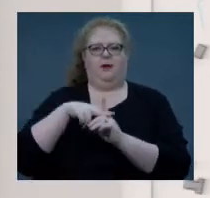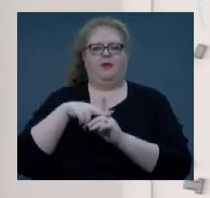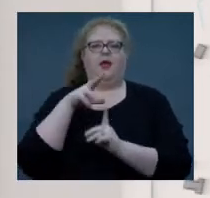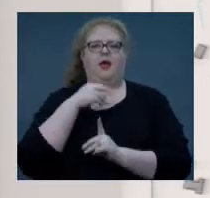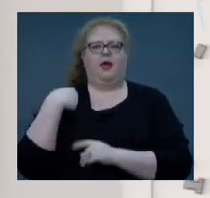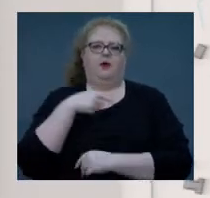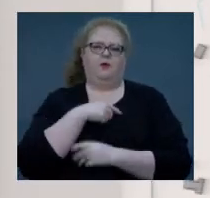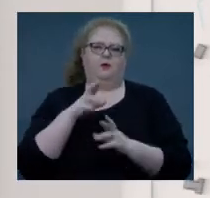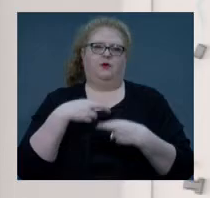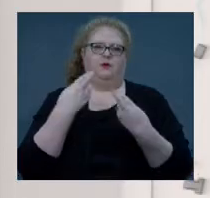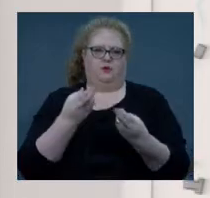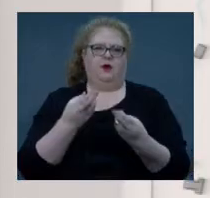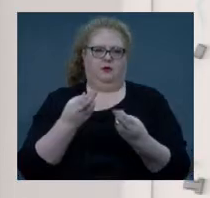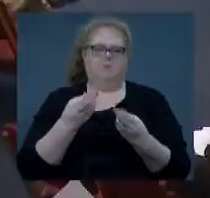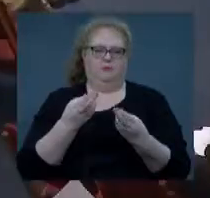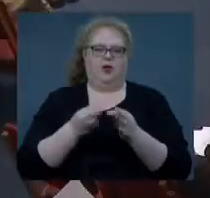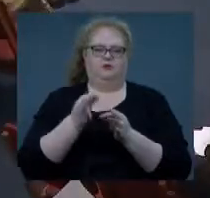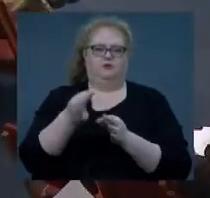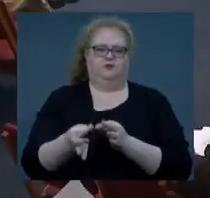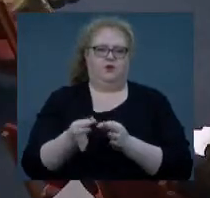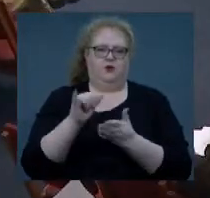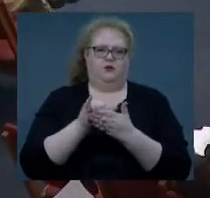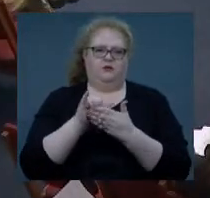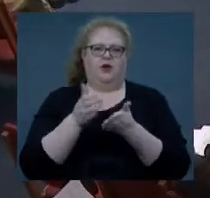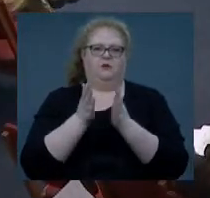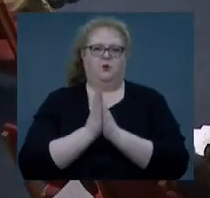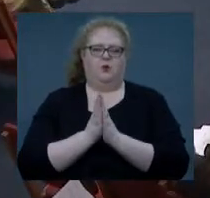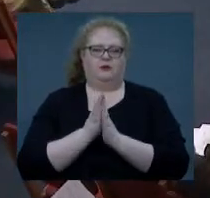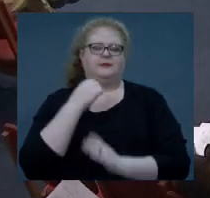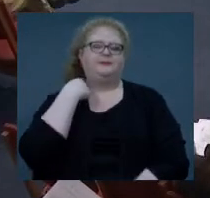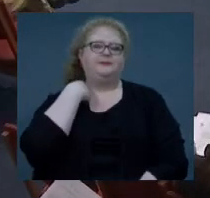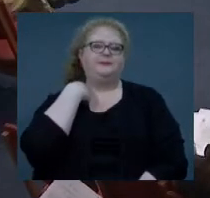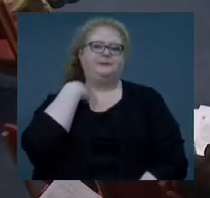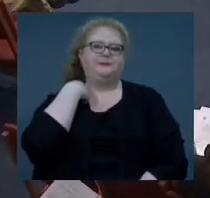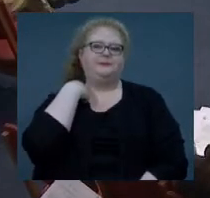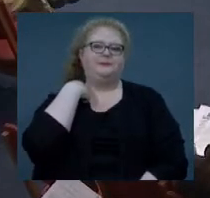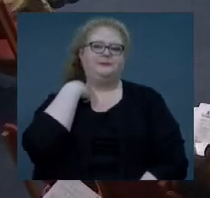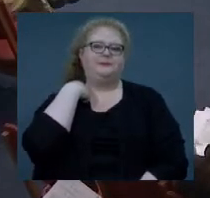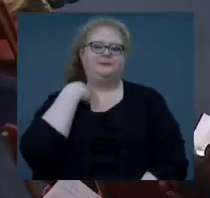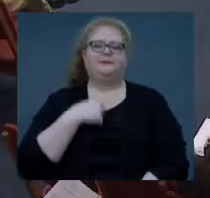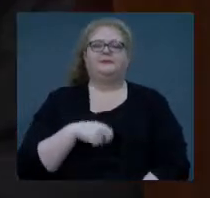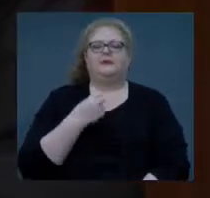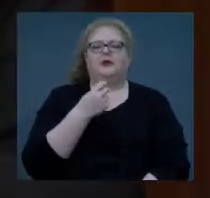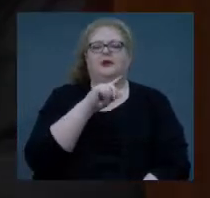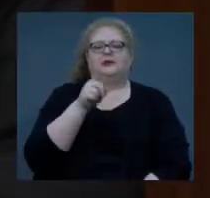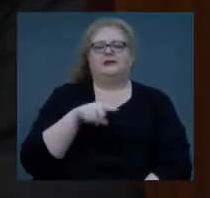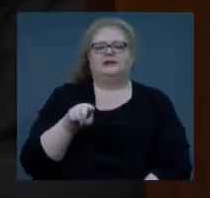recommends approval of the deferral request. Item 12, file